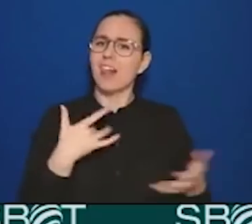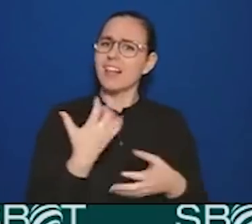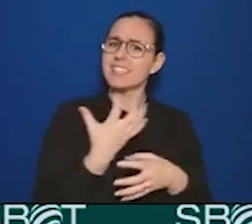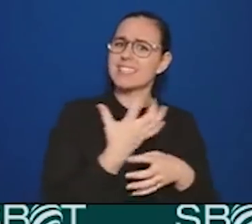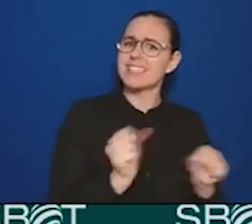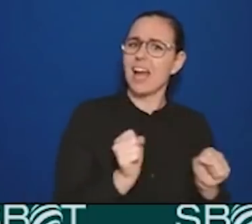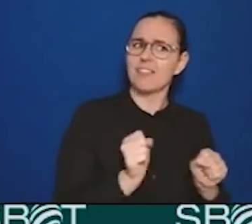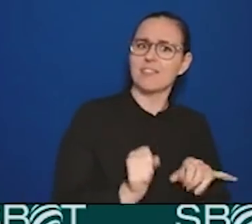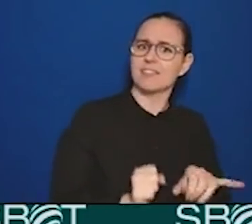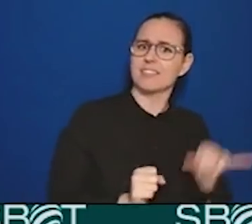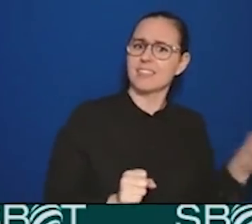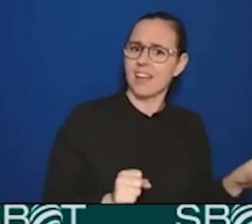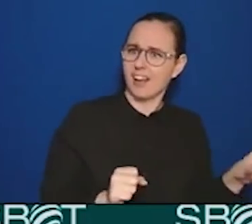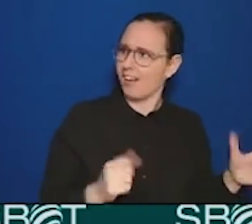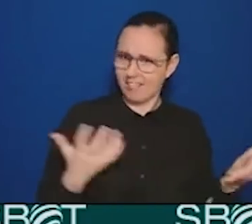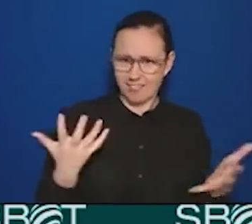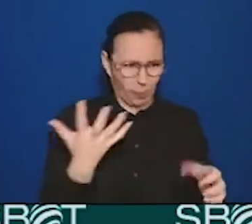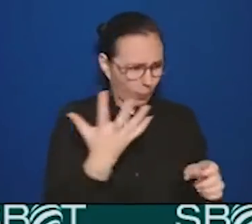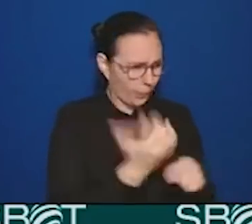Thank you for listening.